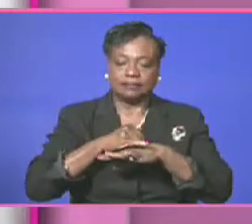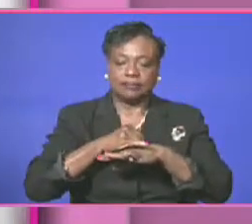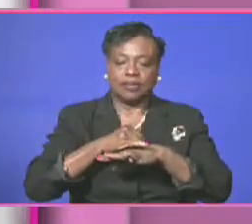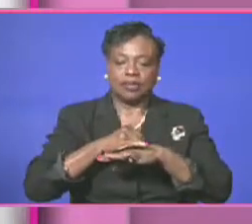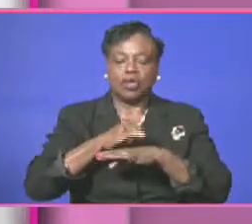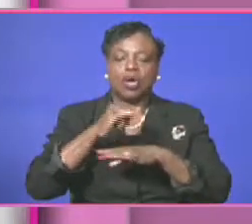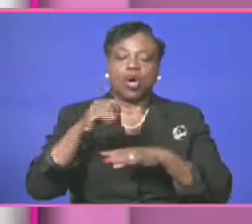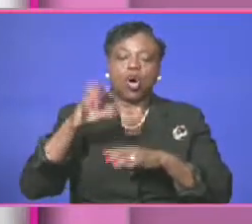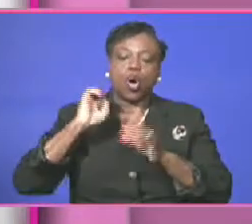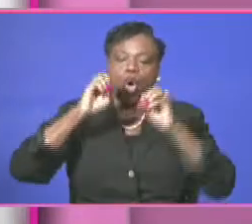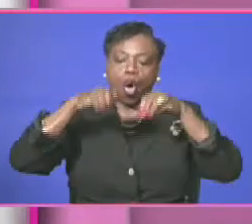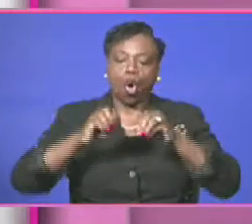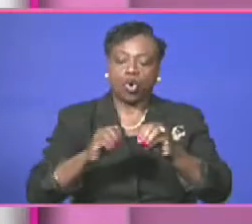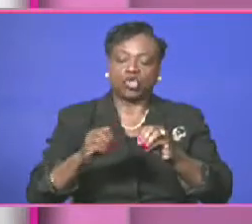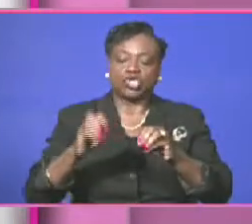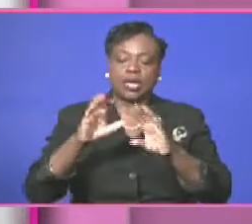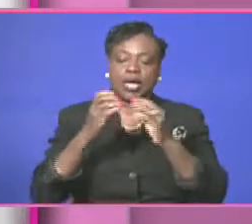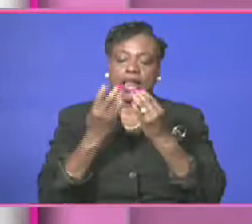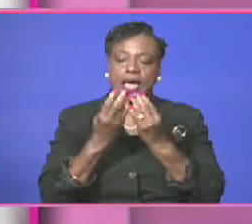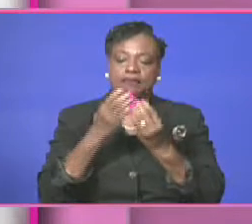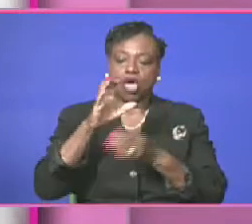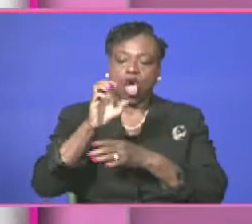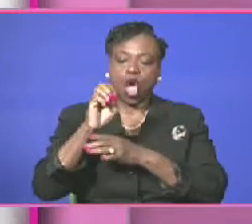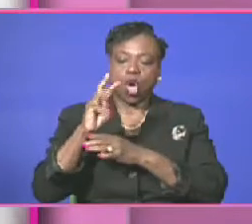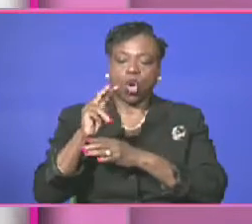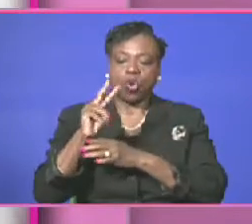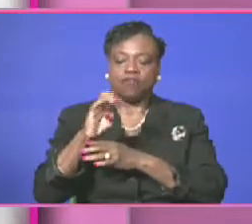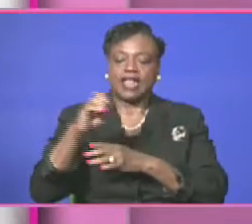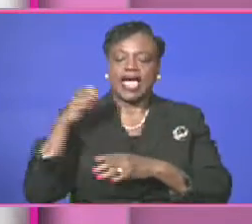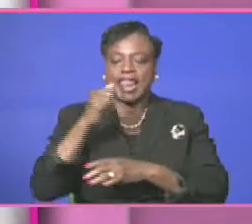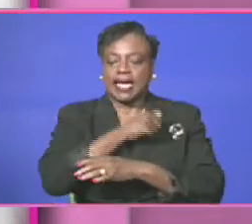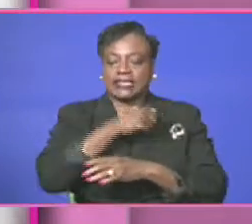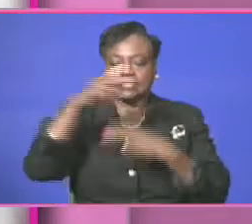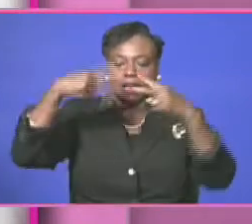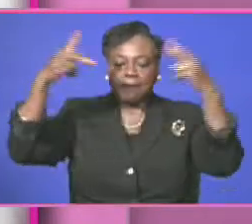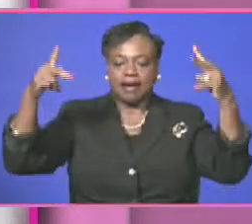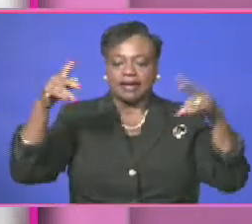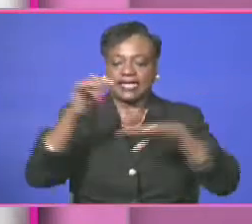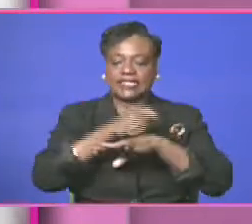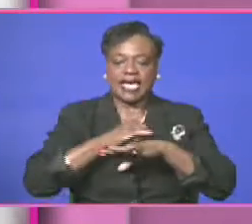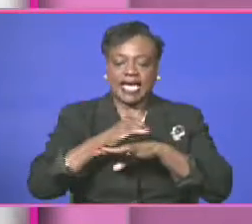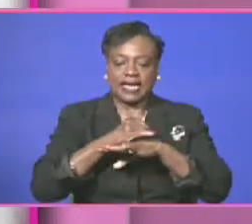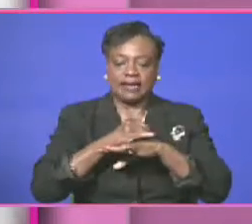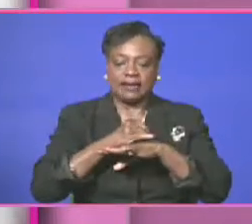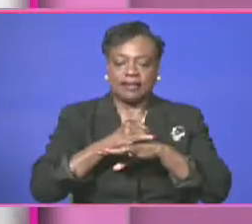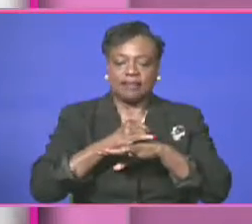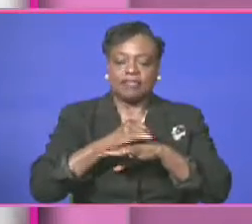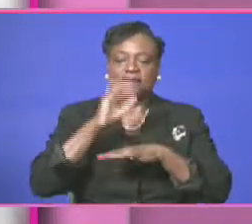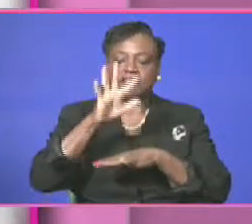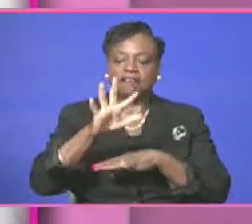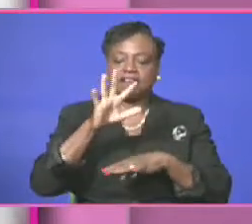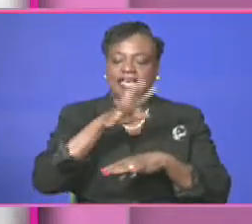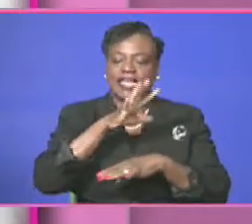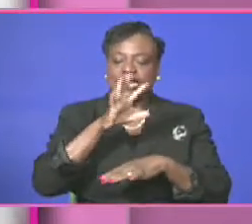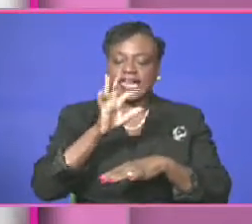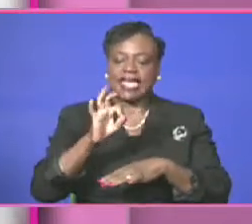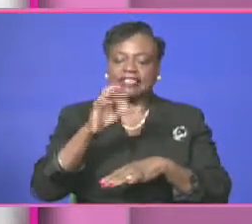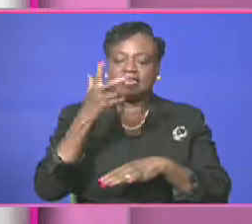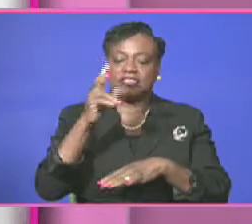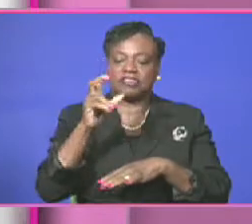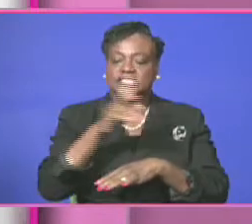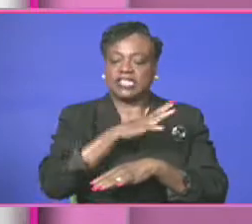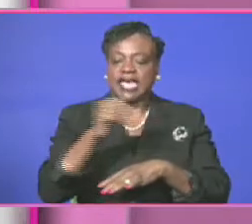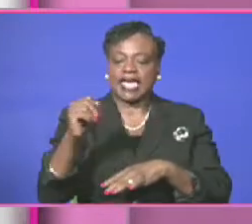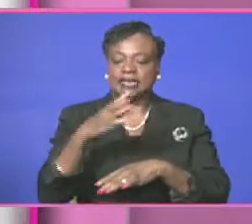and only Ocean Club, the Cove Atlantis, Atlantis Paradise Island, and the Reef Atlantis, claiming the 5th, 9th, 13th,